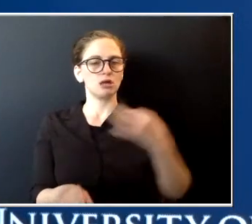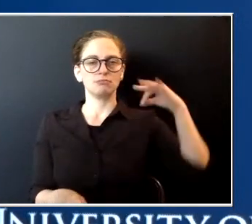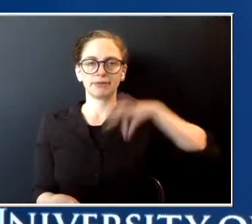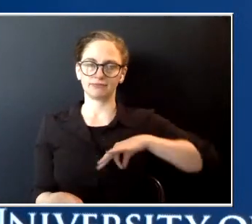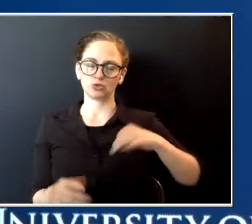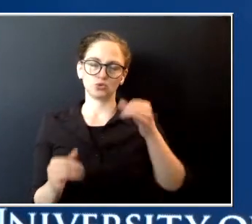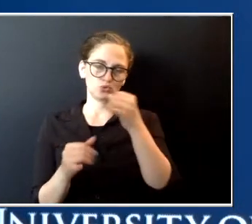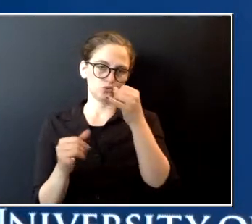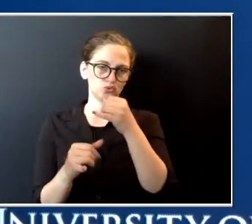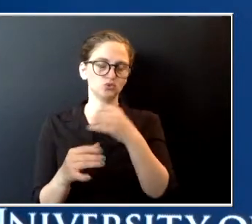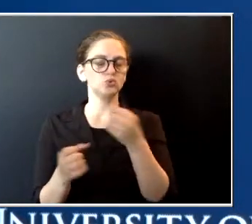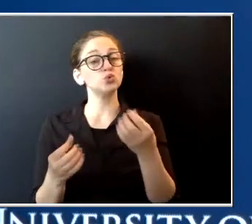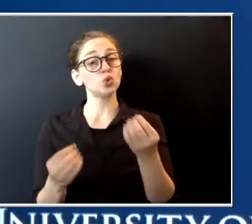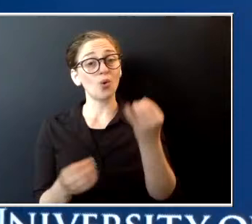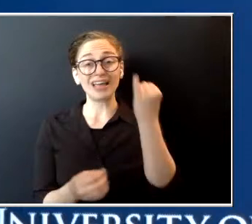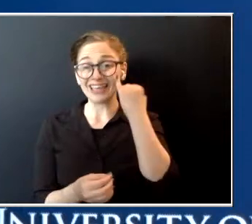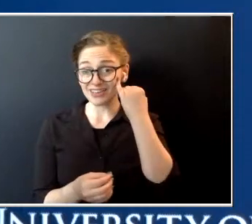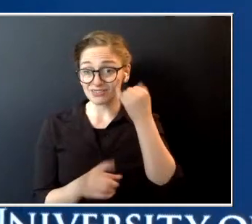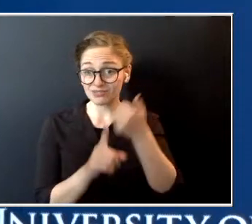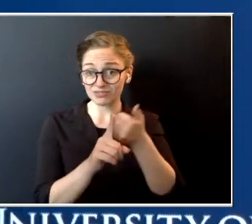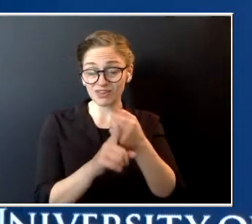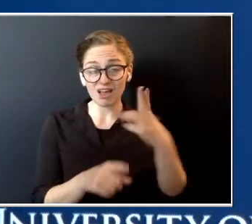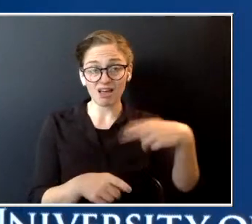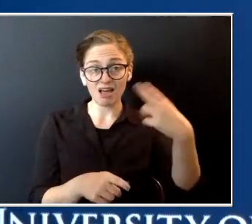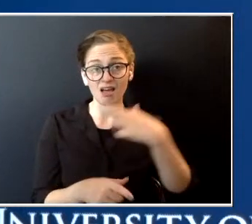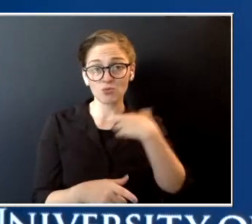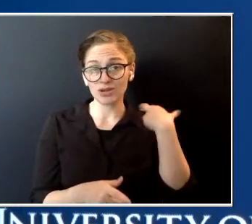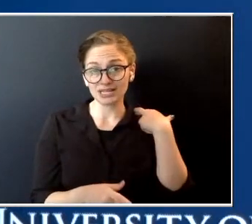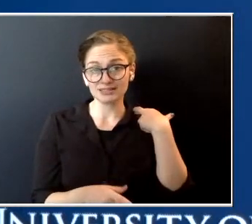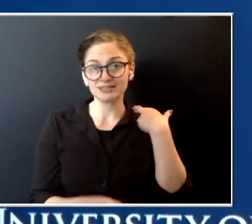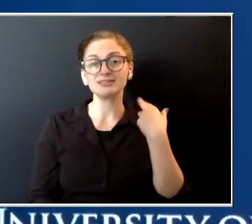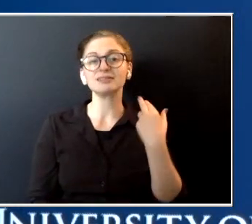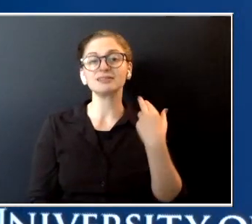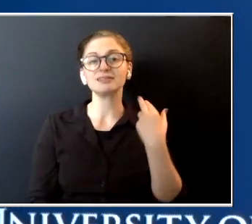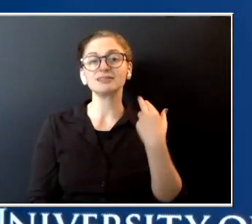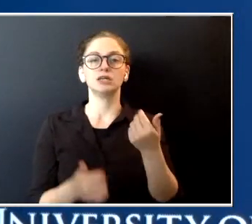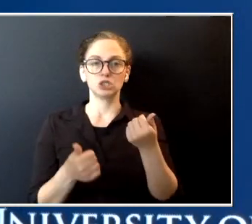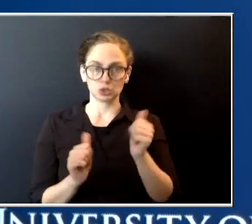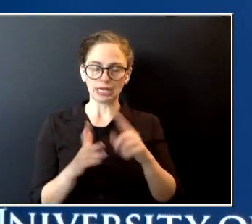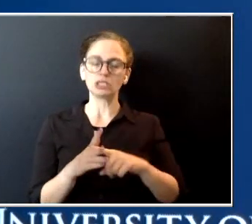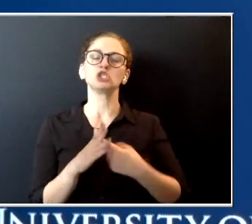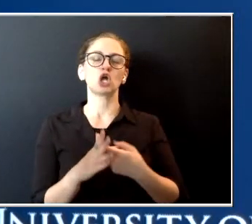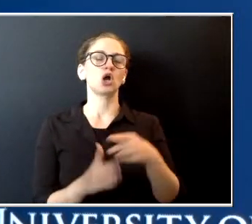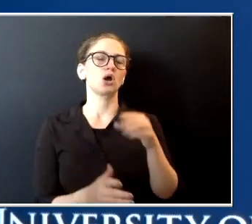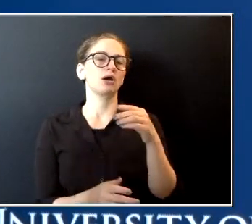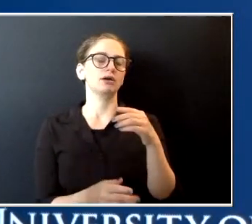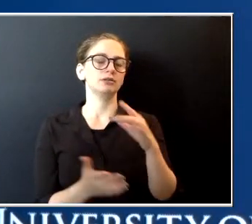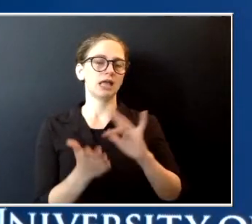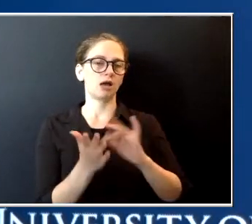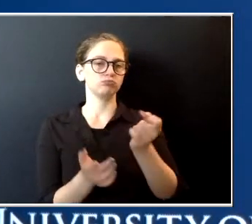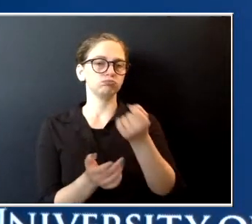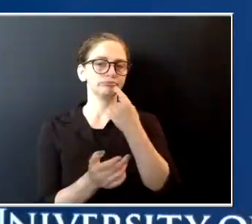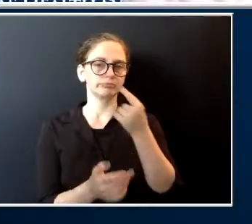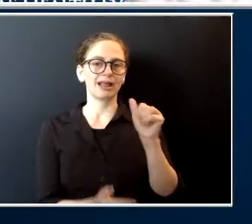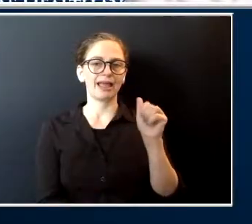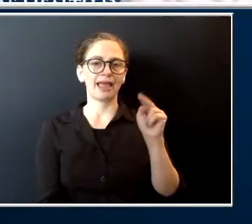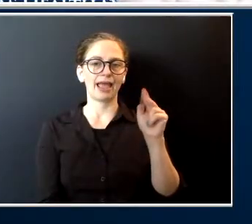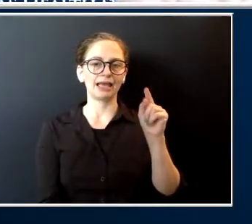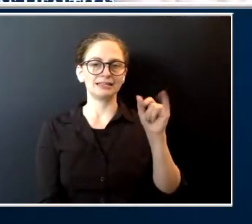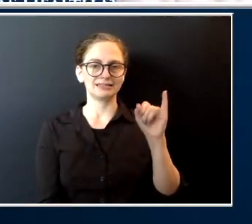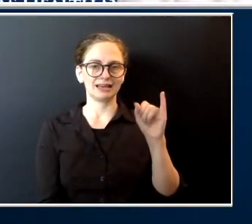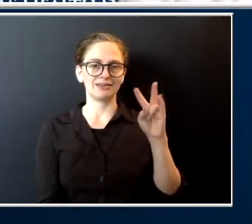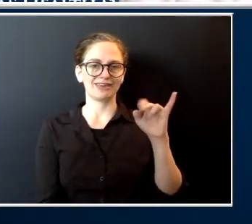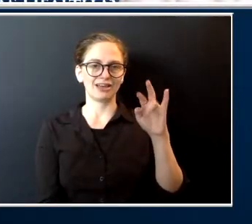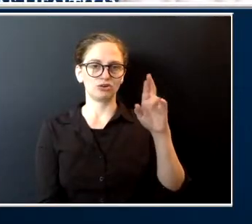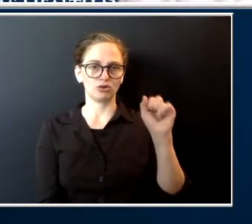and especially if you're high risk, trying to get on the oral antivirals is going to help reduce your chance of hospitalization. So I think we've got the rise in test percentage, or